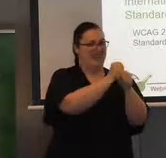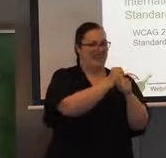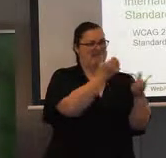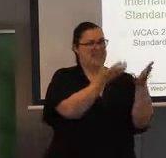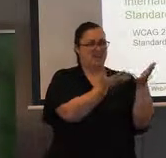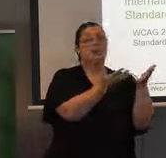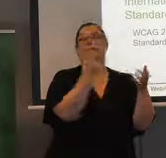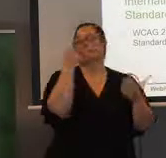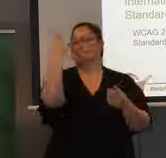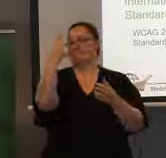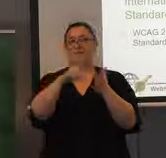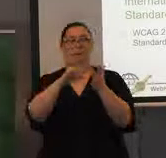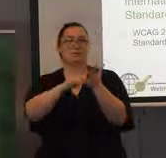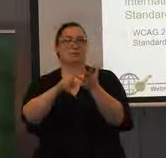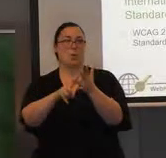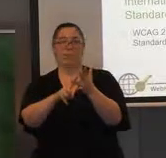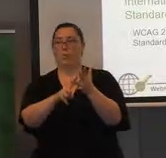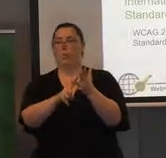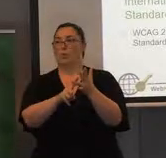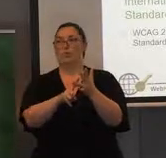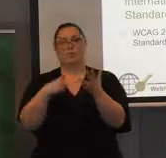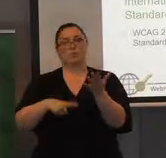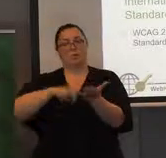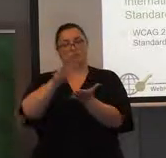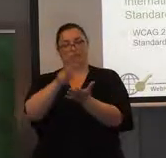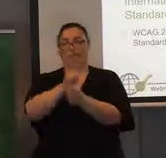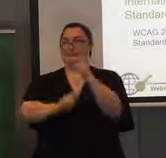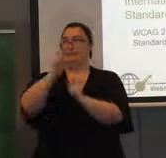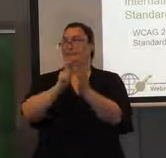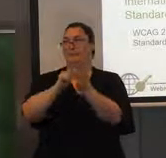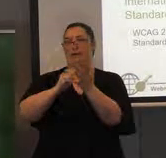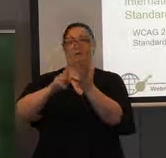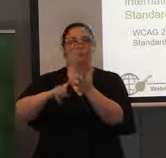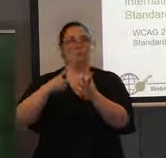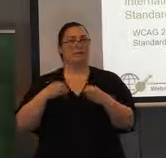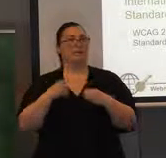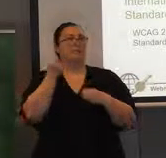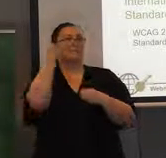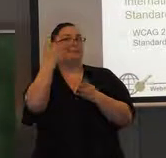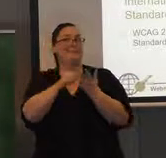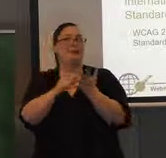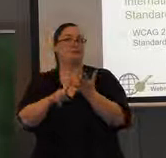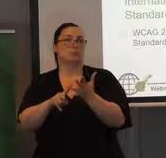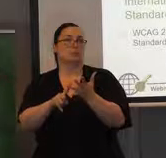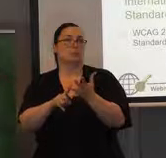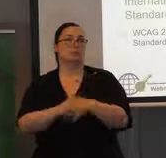do understand ISO. And that's the reason why it was adopted as an ISO standard.